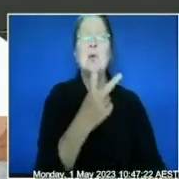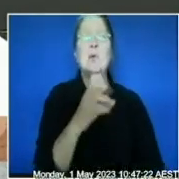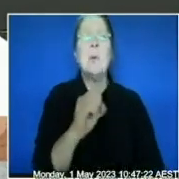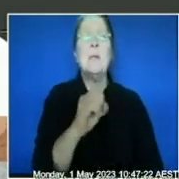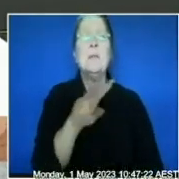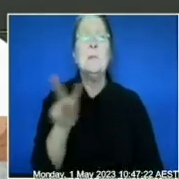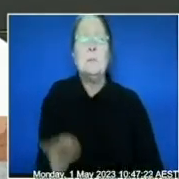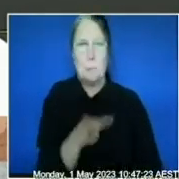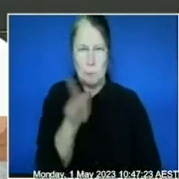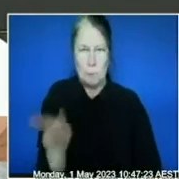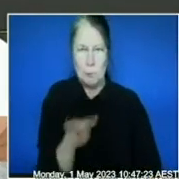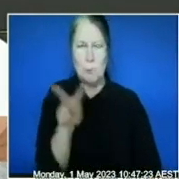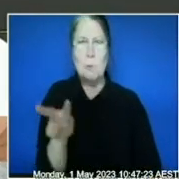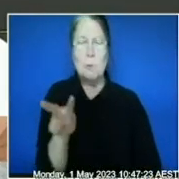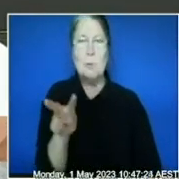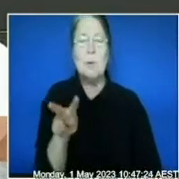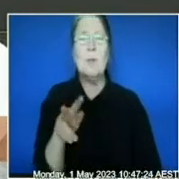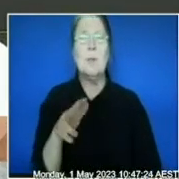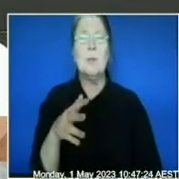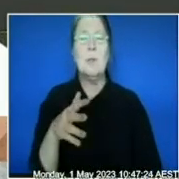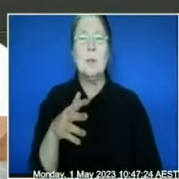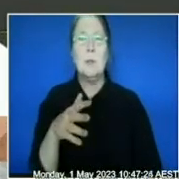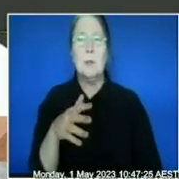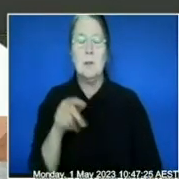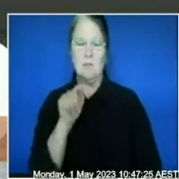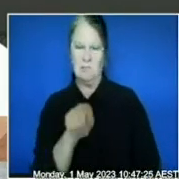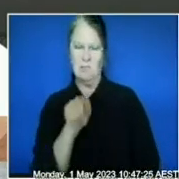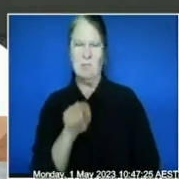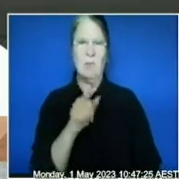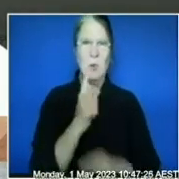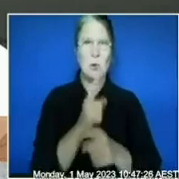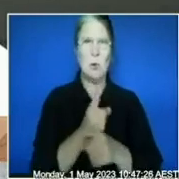Police. Is Victoria Police